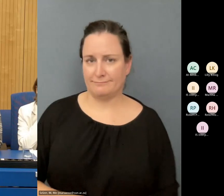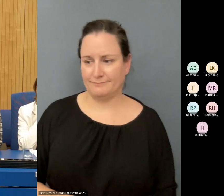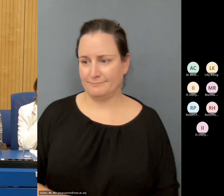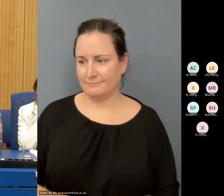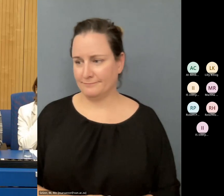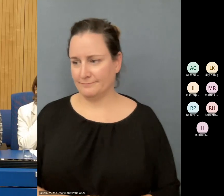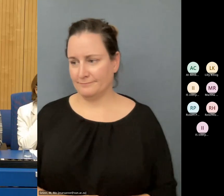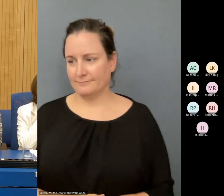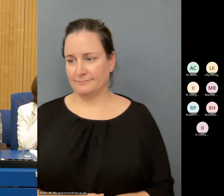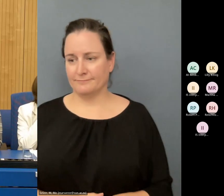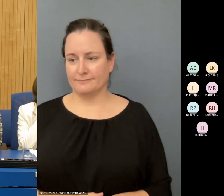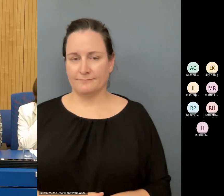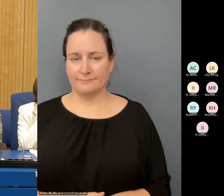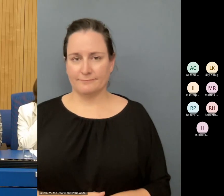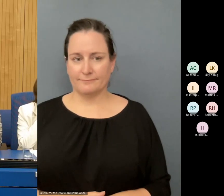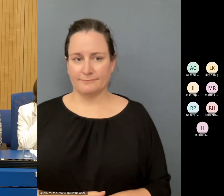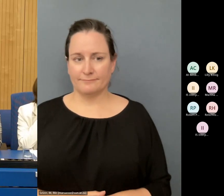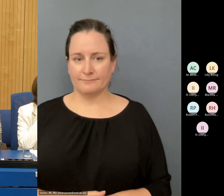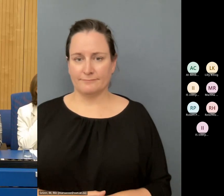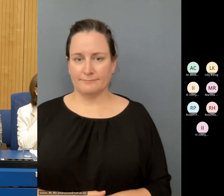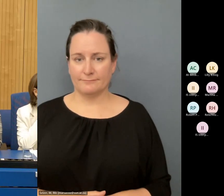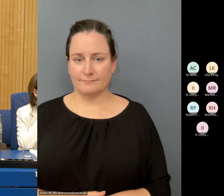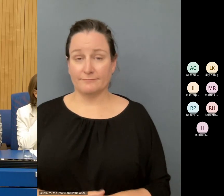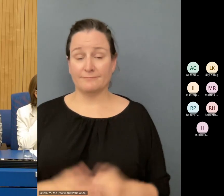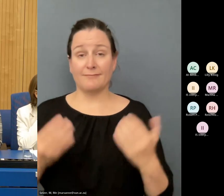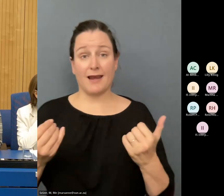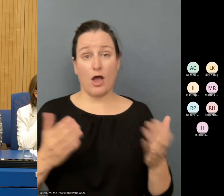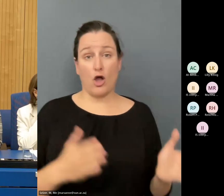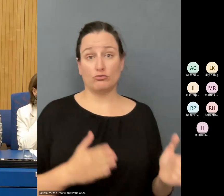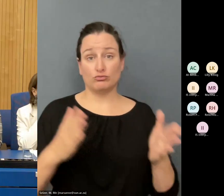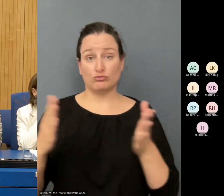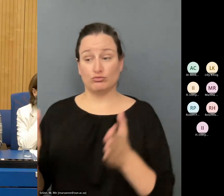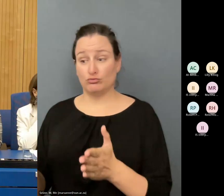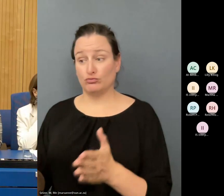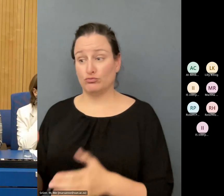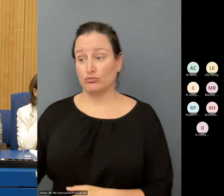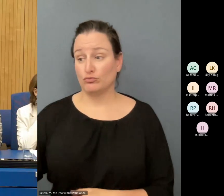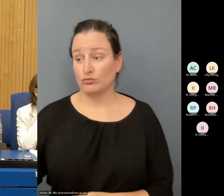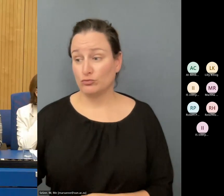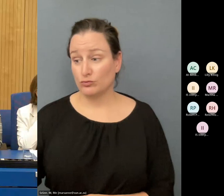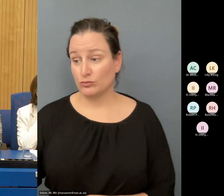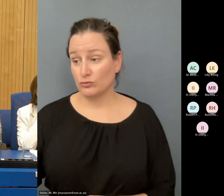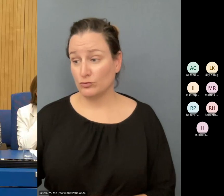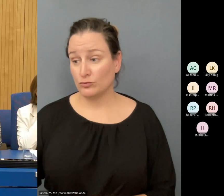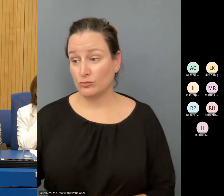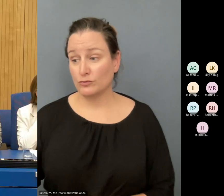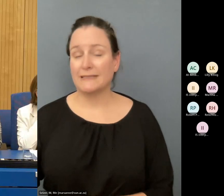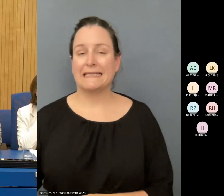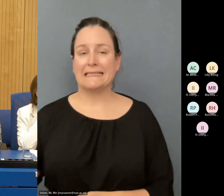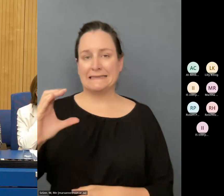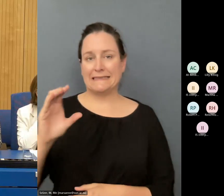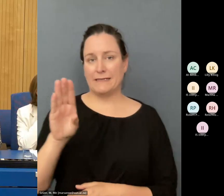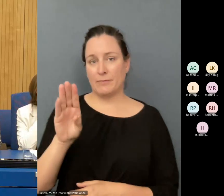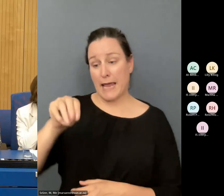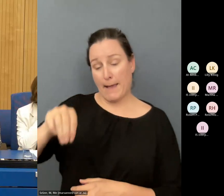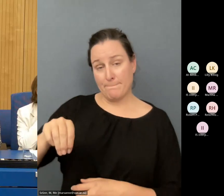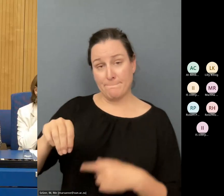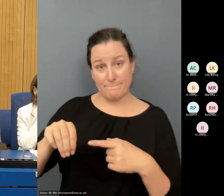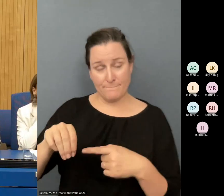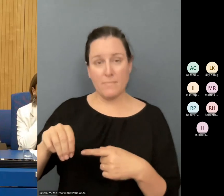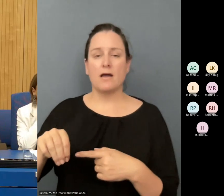We'll move now to Mauricio and Carmen, Adisa and CBM's inclusive education program from Guatemala.